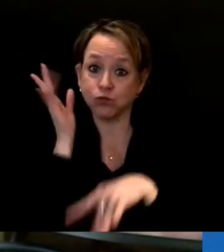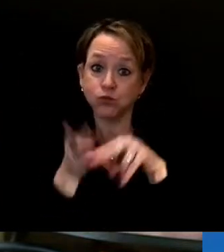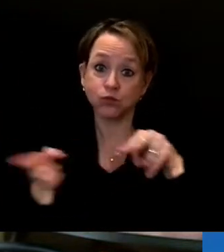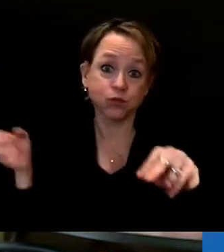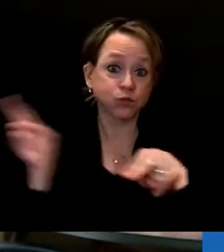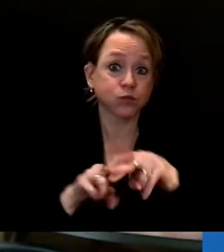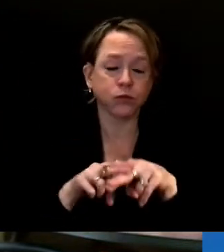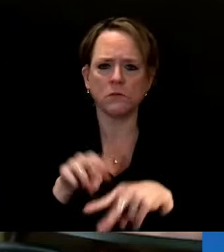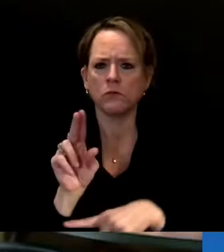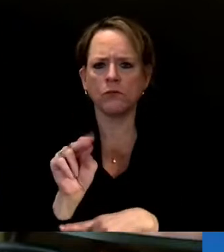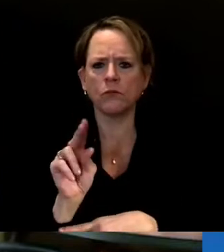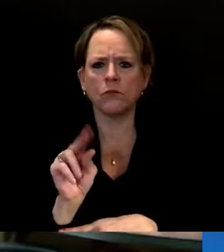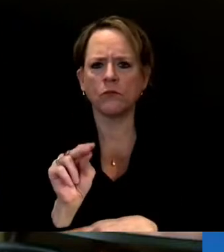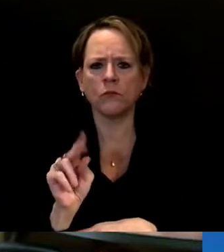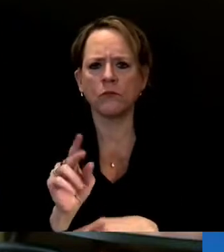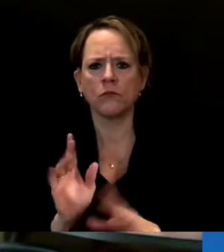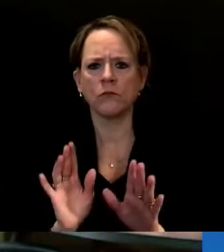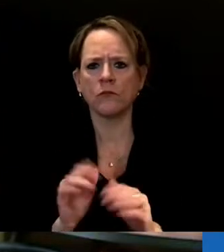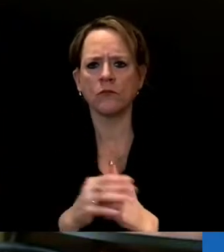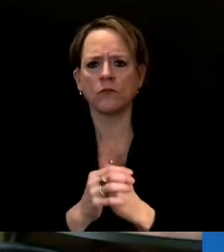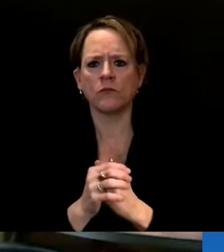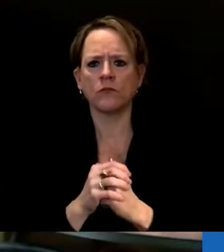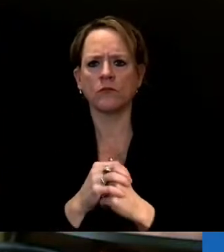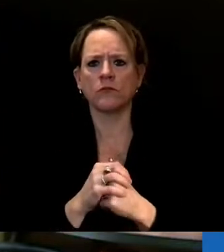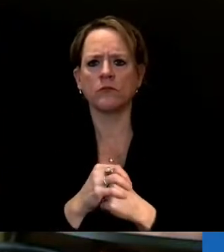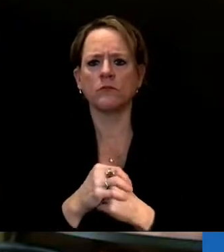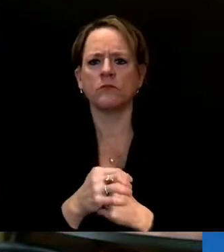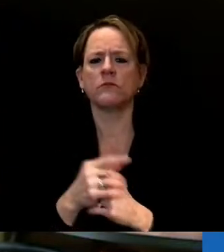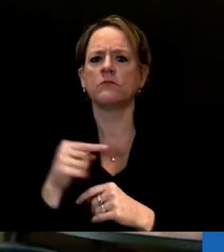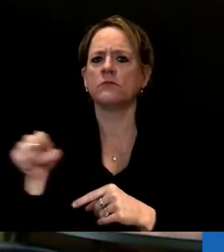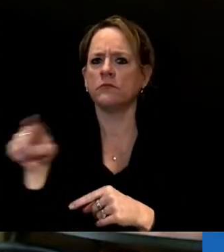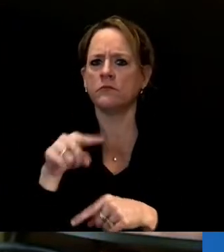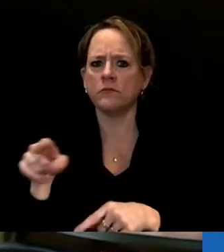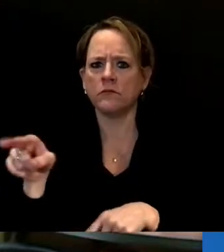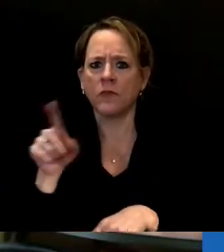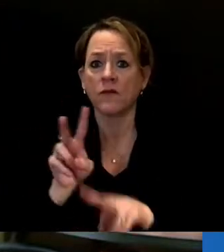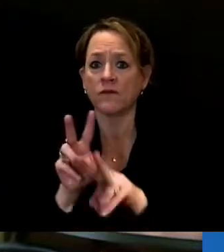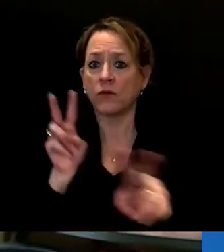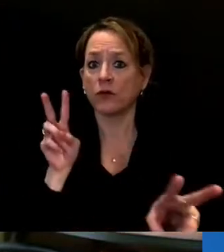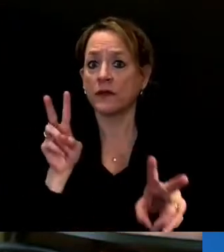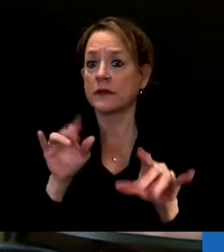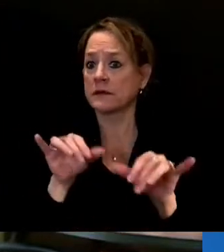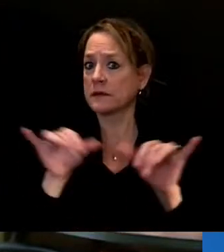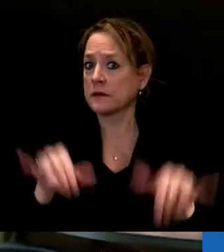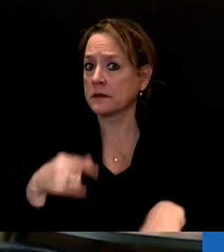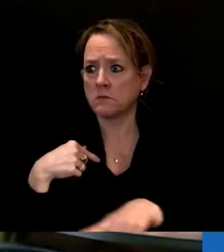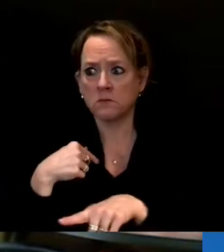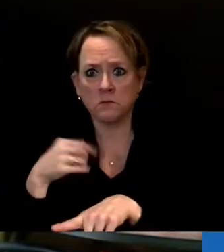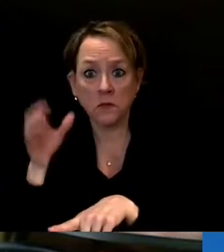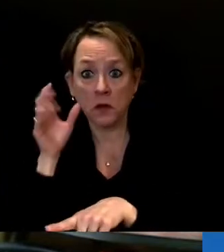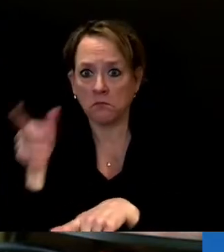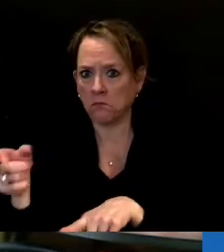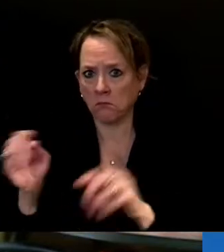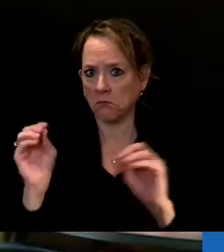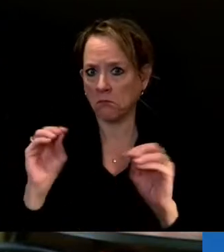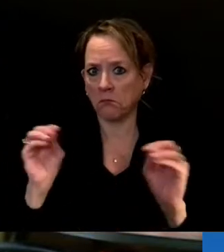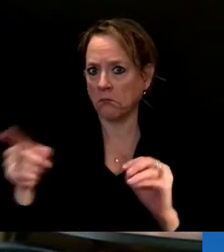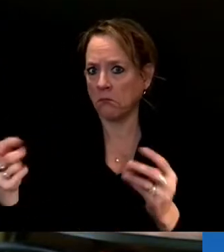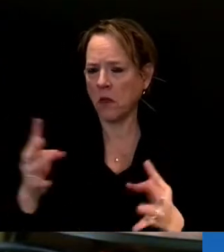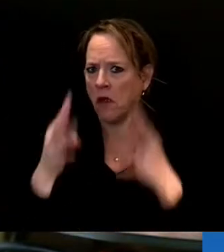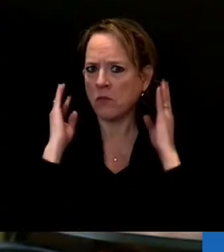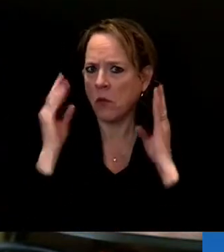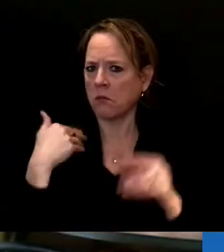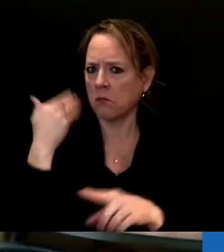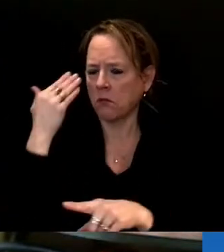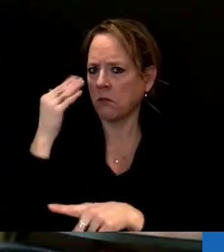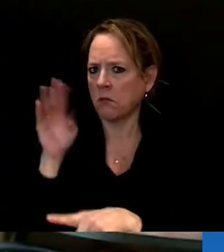our funeral and mortuary system is being overwhelmed. I'd be happy to take follow-up information on that.